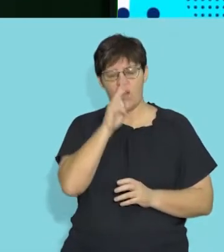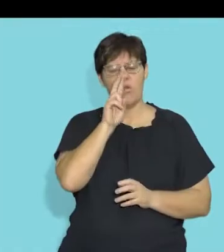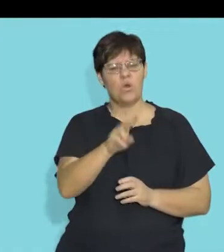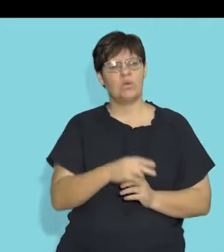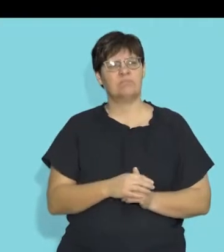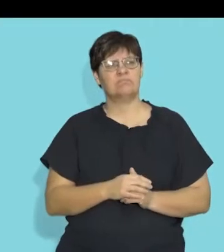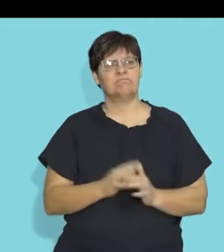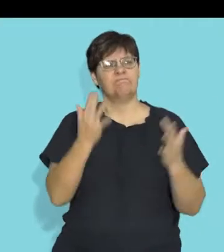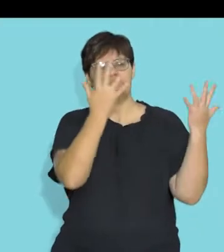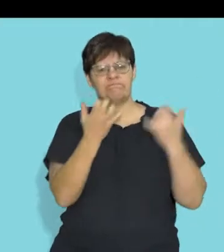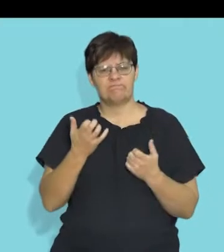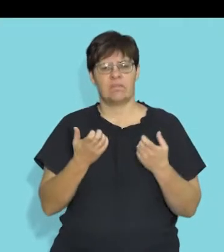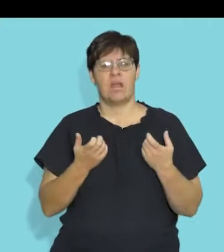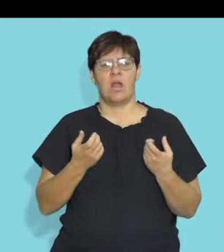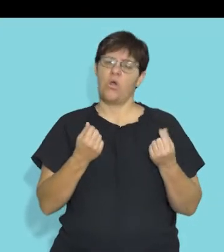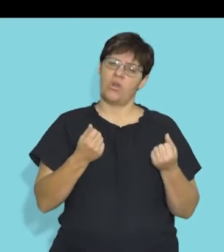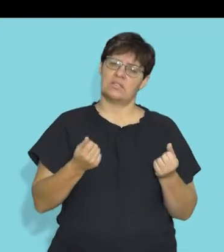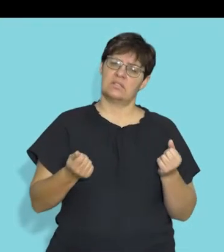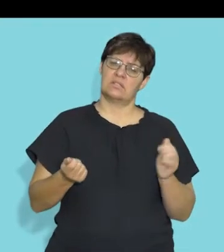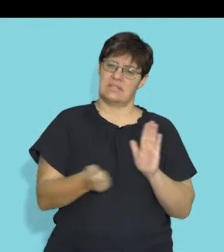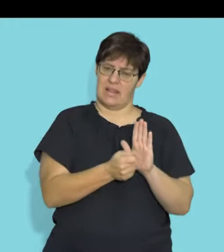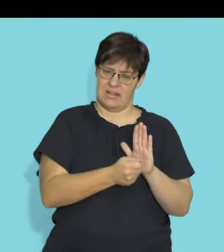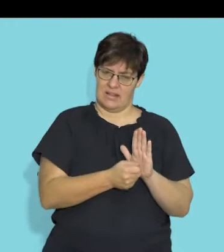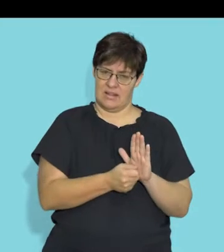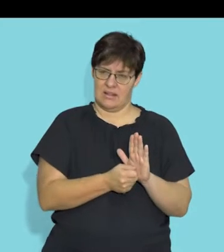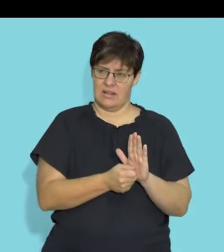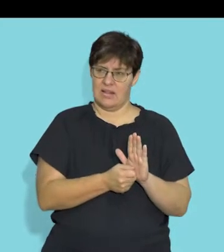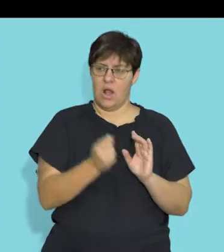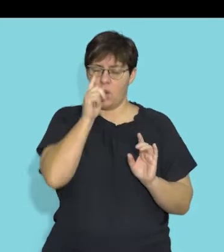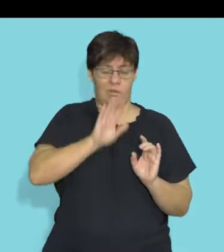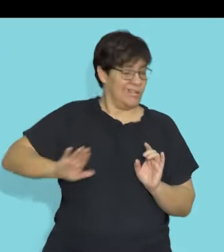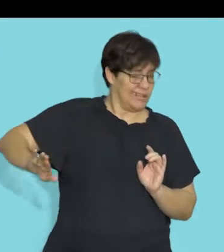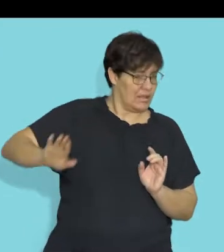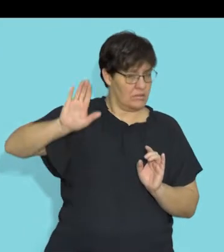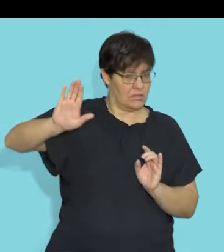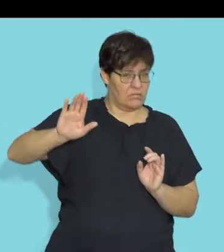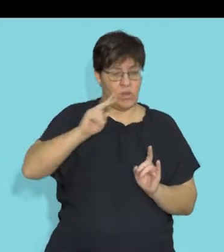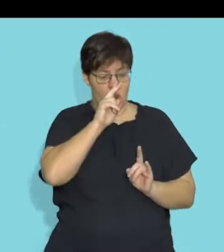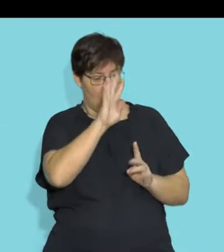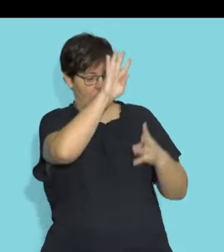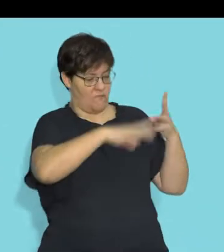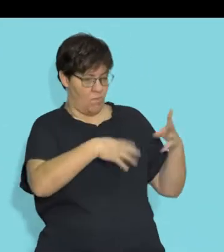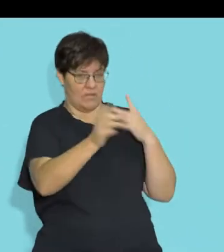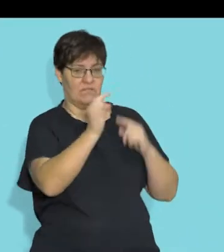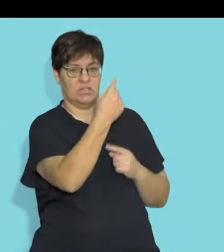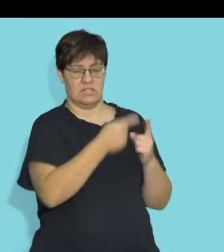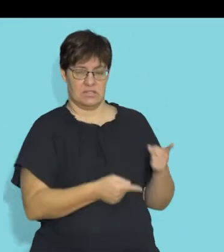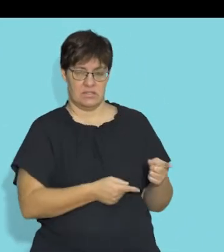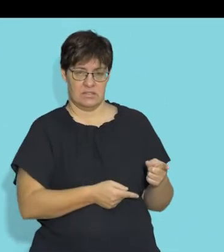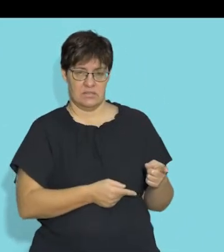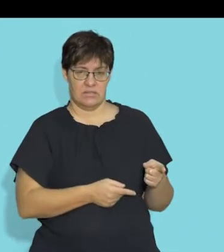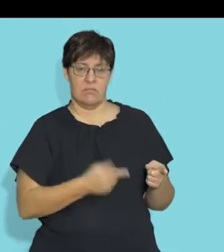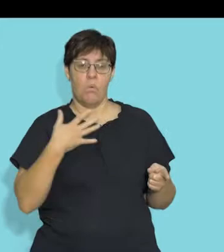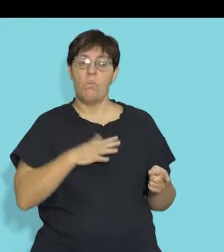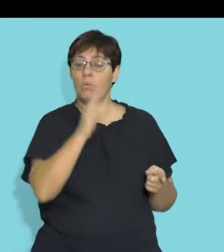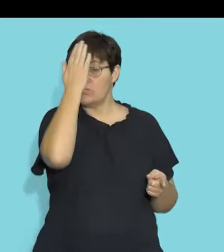we look at the calculation of cost of sales, for one moment, don't look at the figures. Let's look at the format first. What